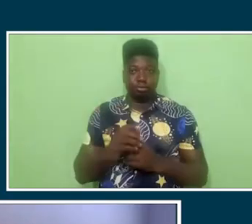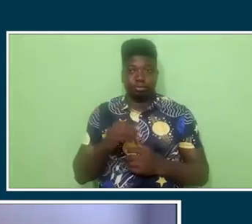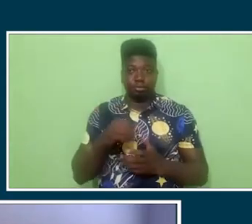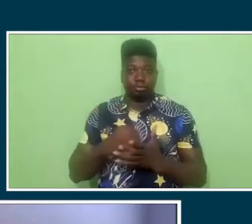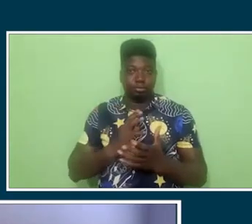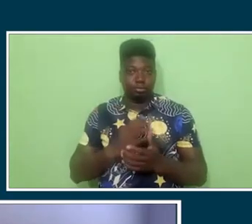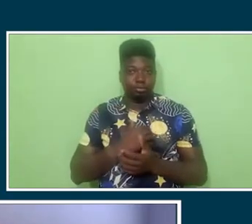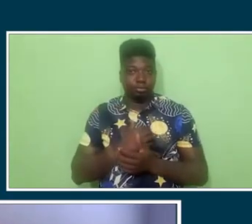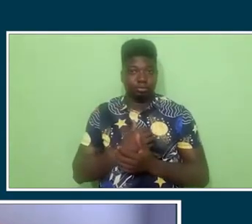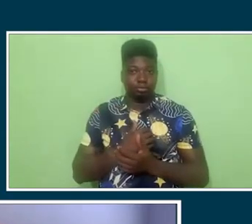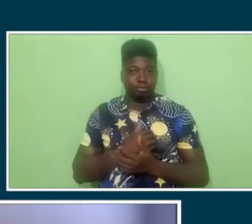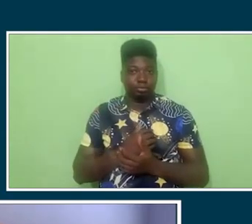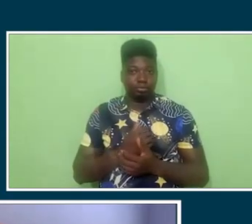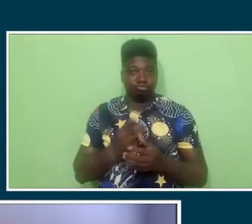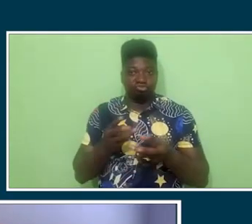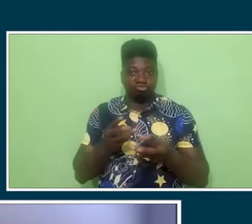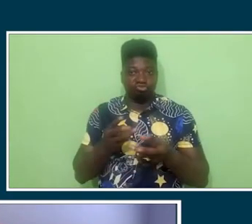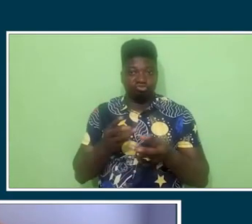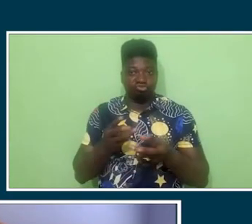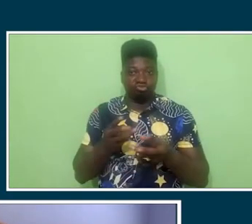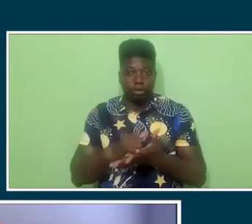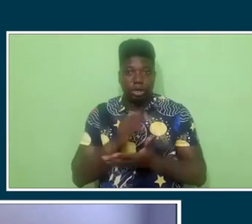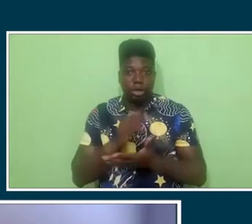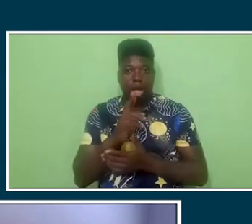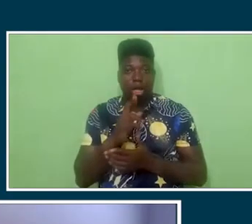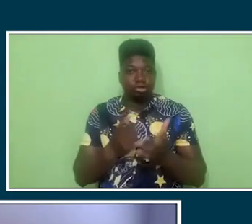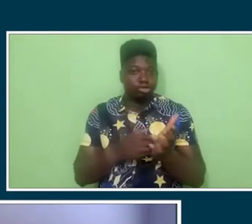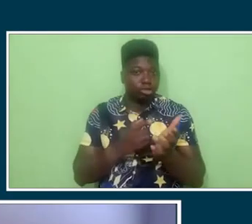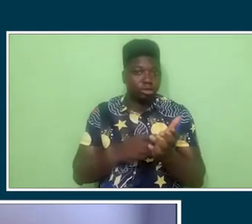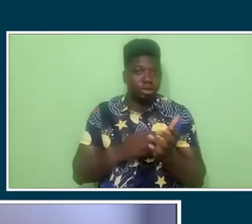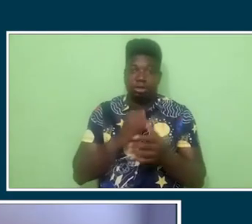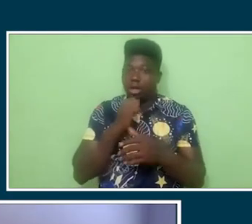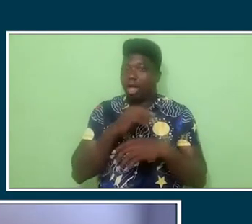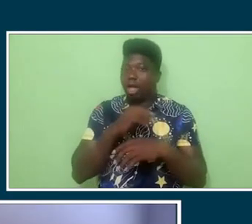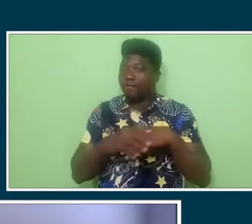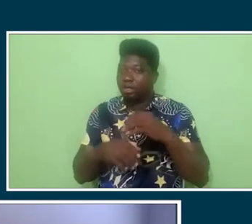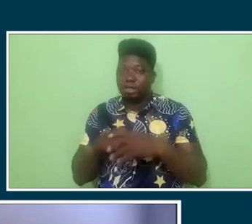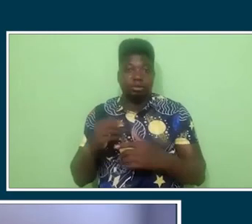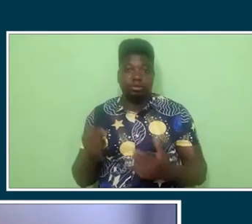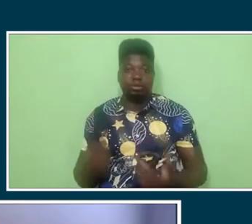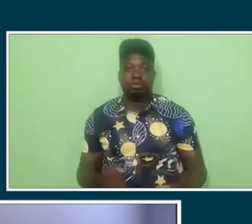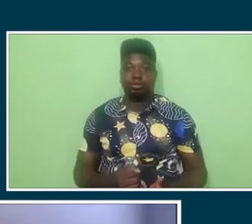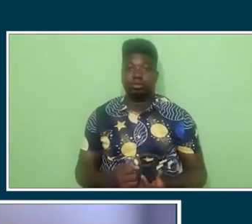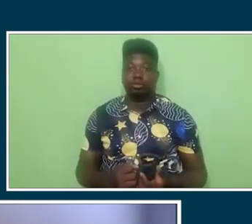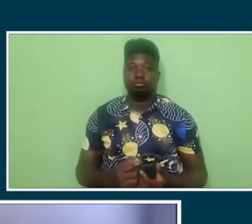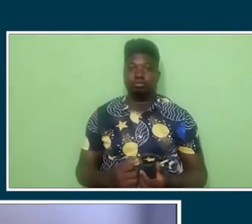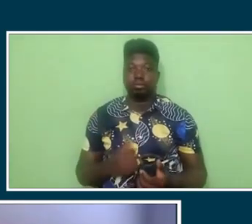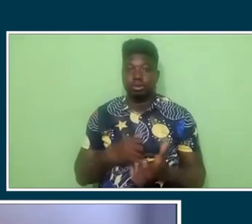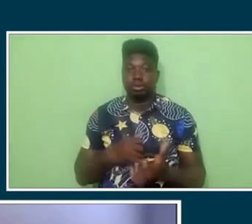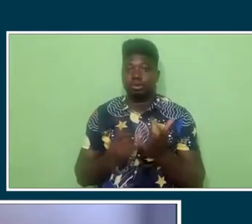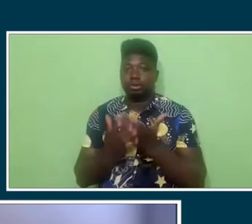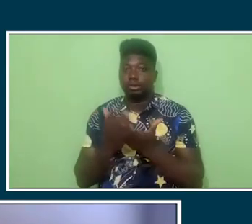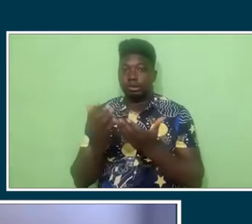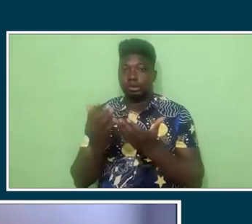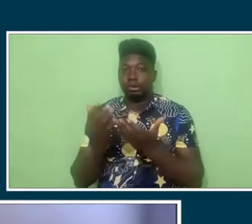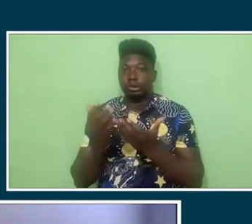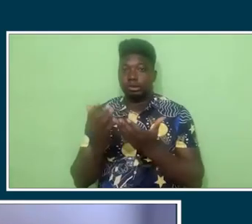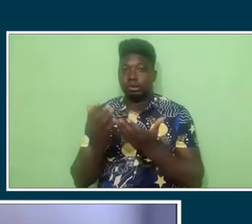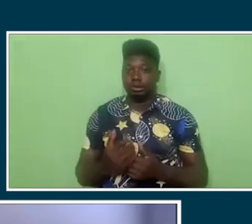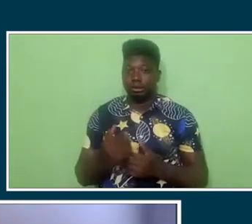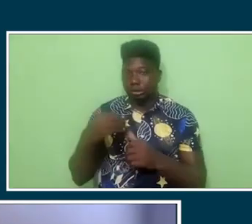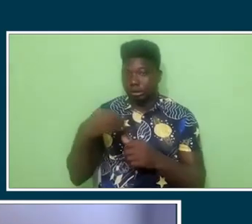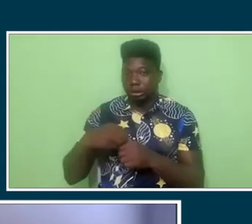and messy, right? It's easy to be to talk about my interconnectedness with people that I feel